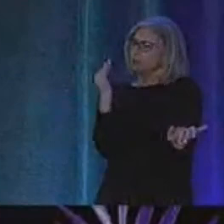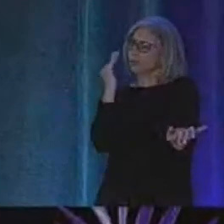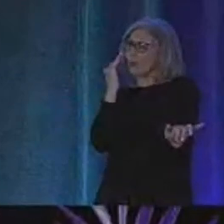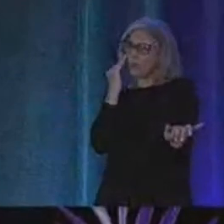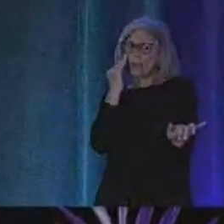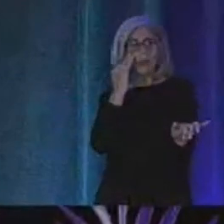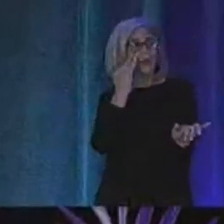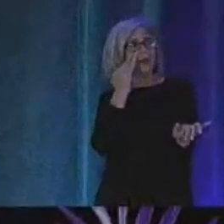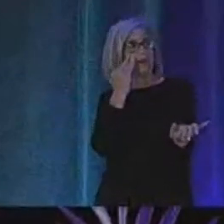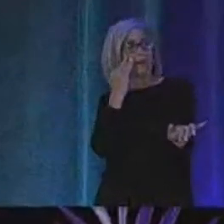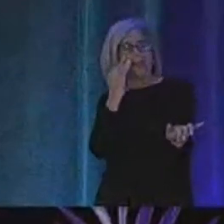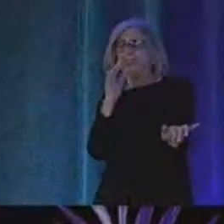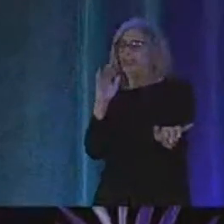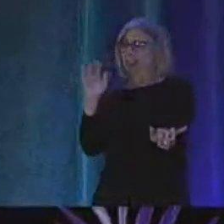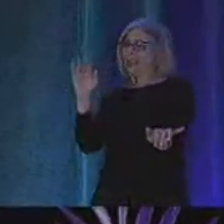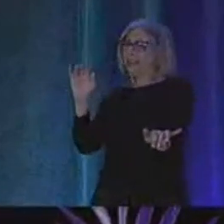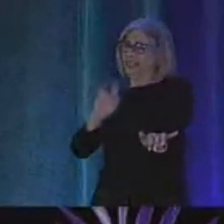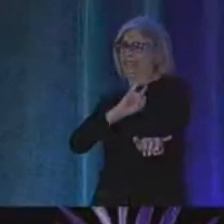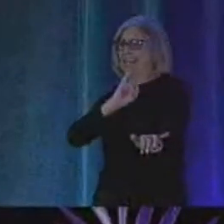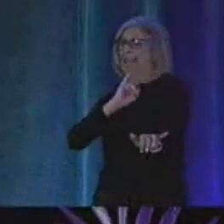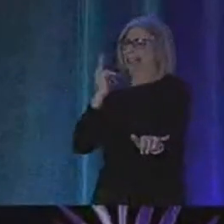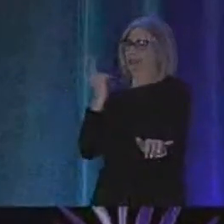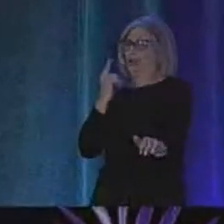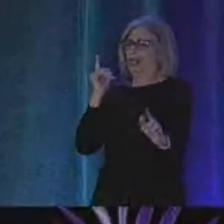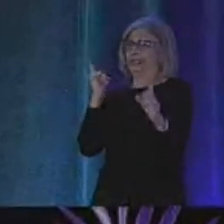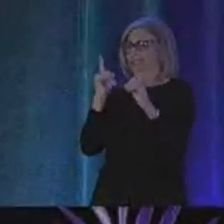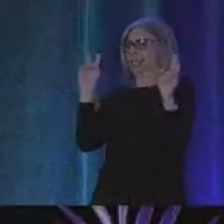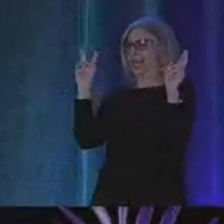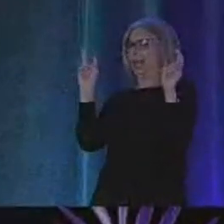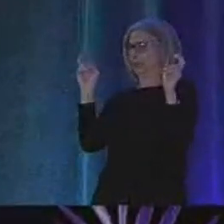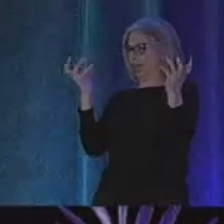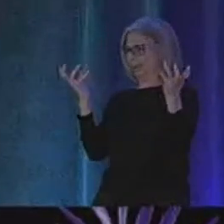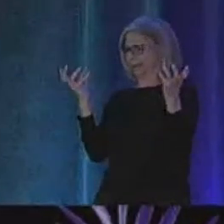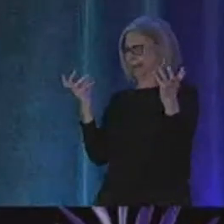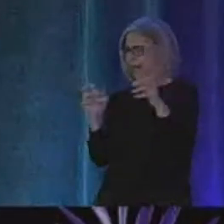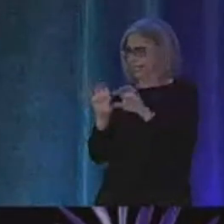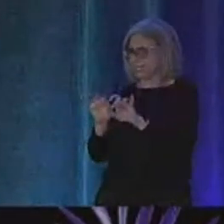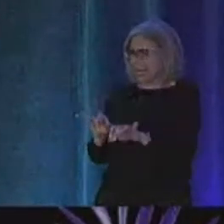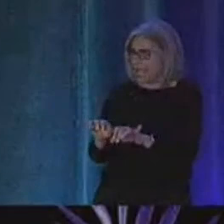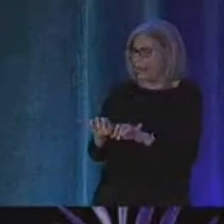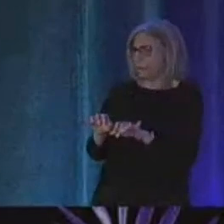The styles are just objects. I can actually strongly type the way I do my styles. If I say like